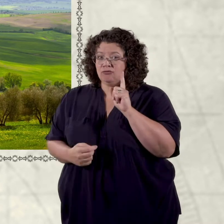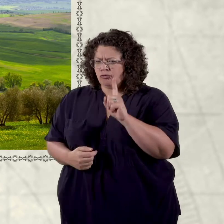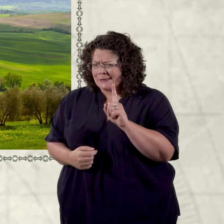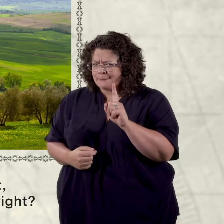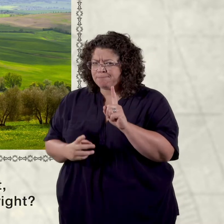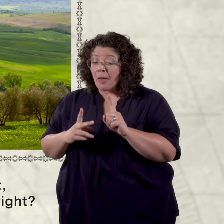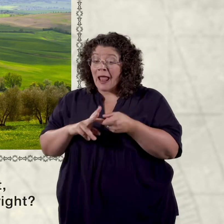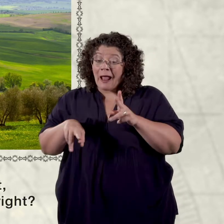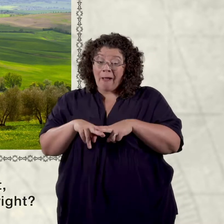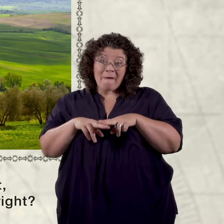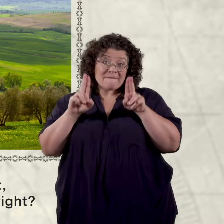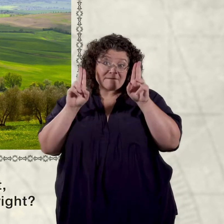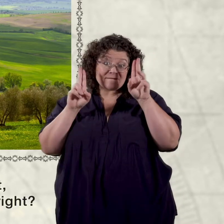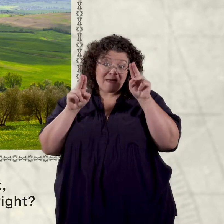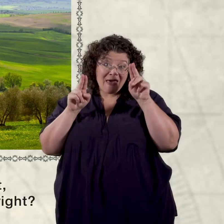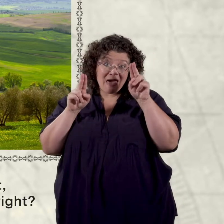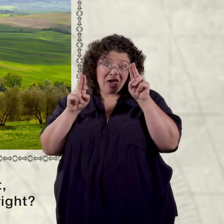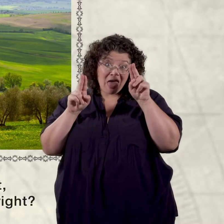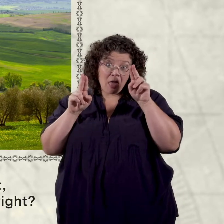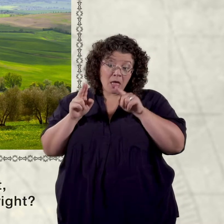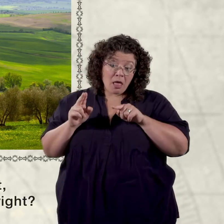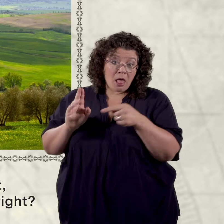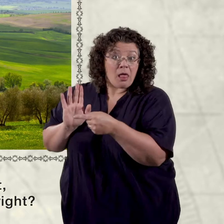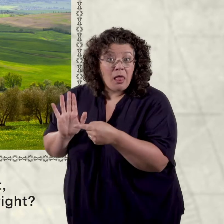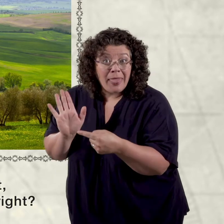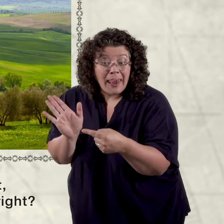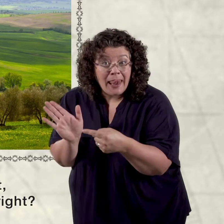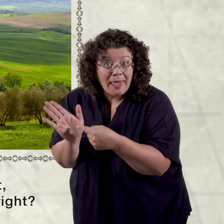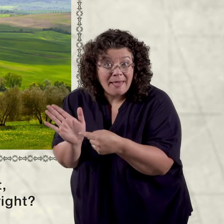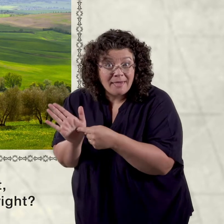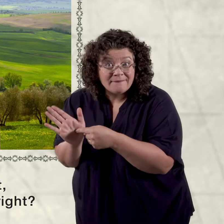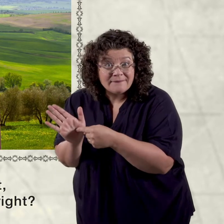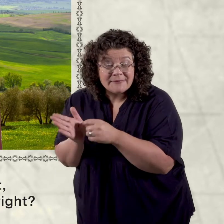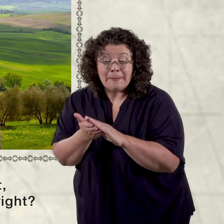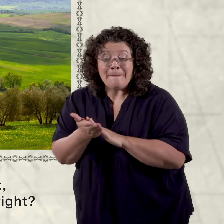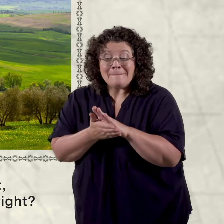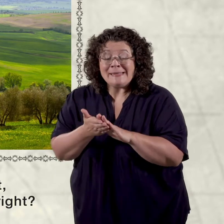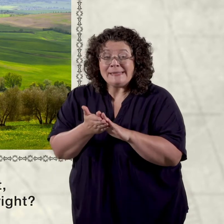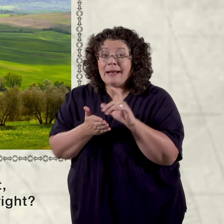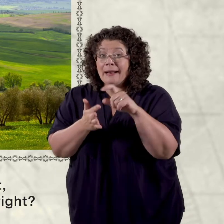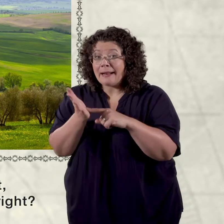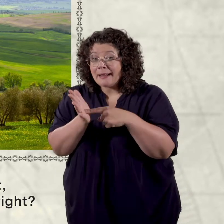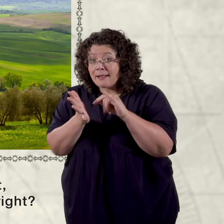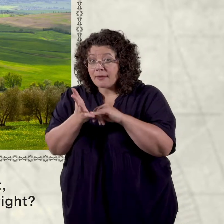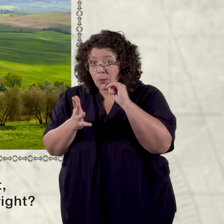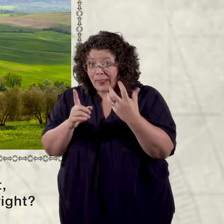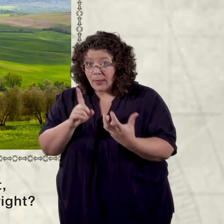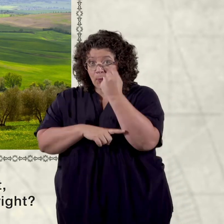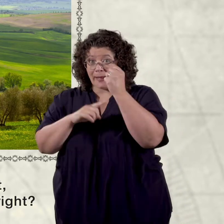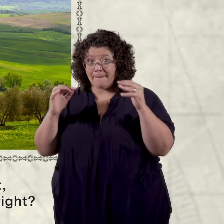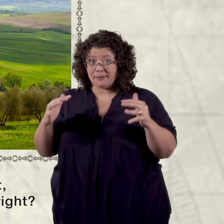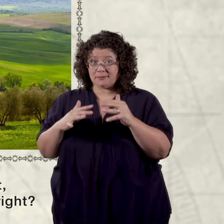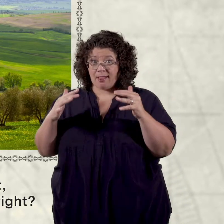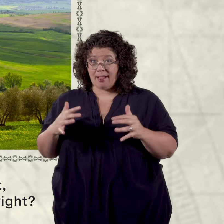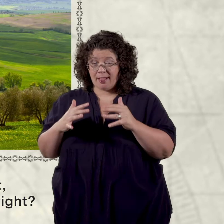Now, if the hare goes to the left, the